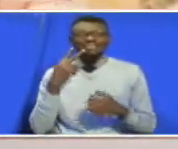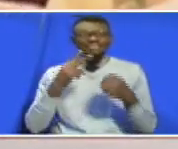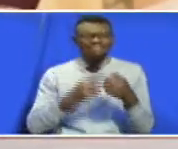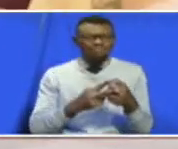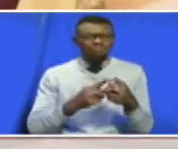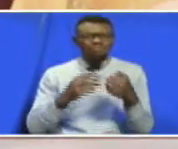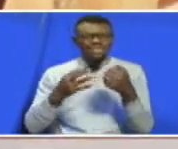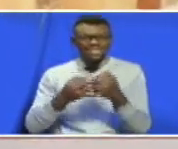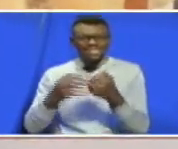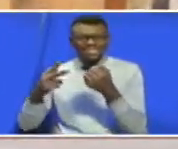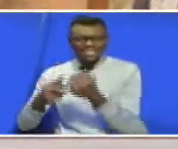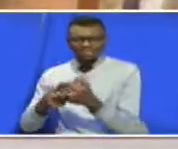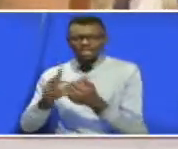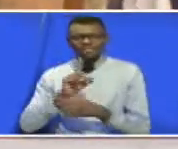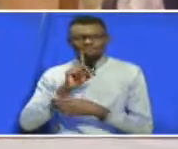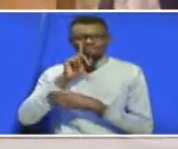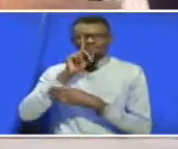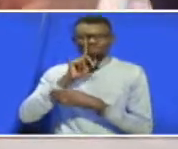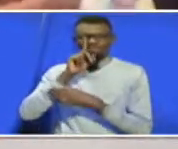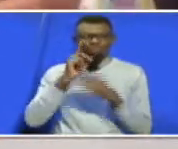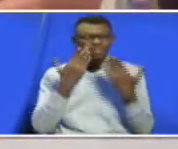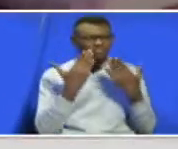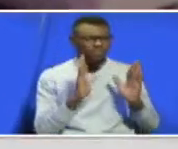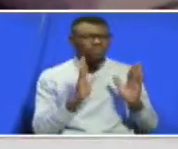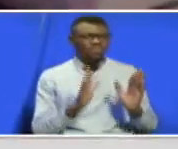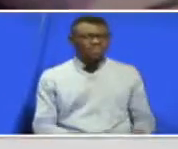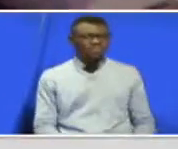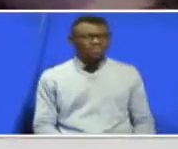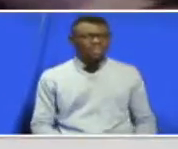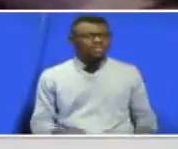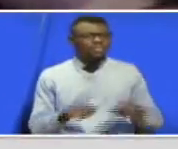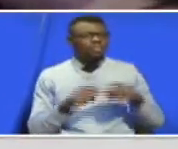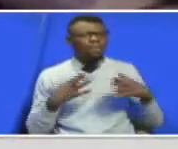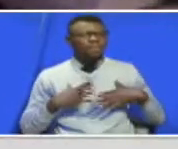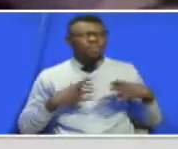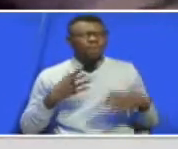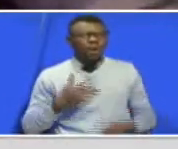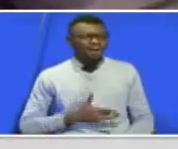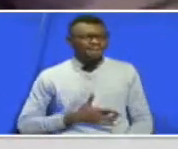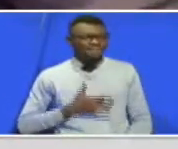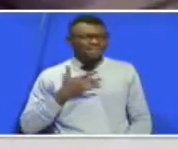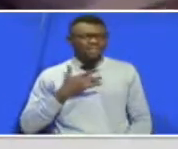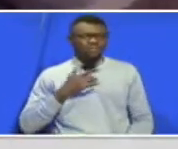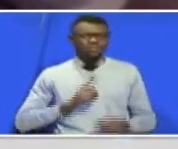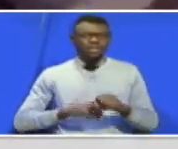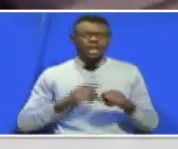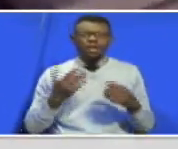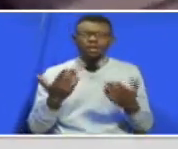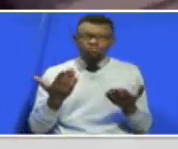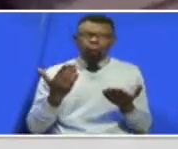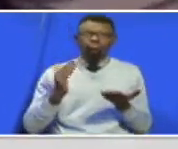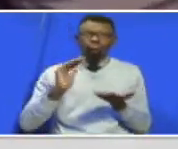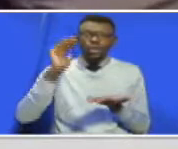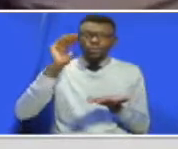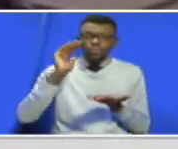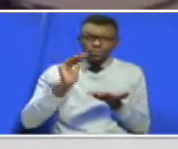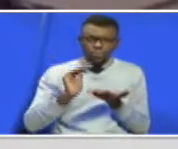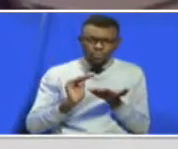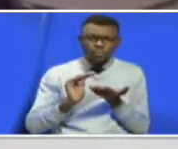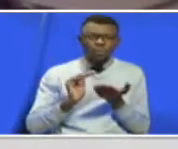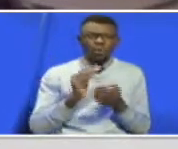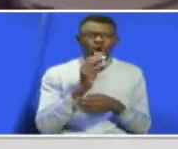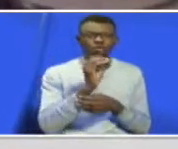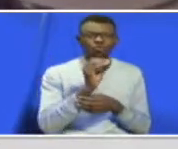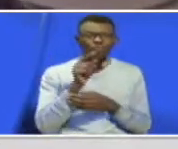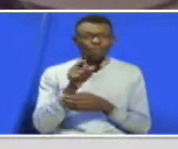5,787 samples which were tested. Then there is complacency. People felt when our curve had really gone down and we had positivity of